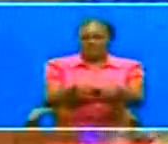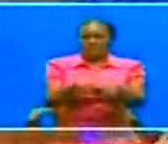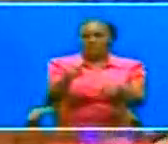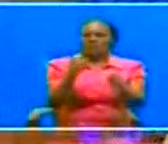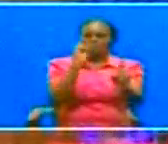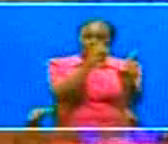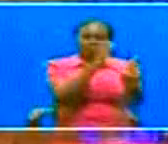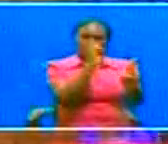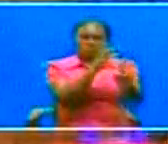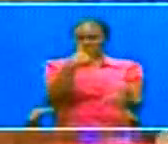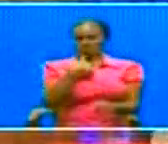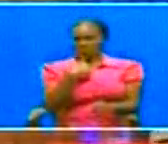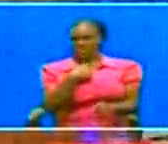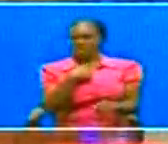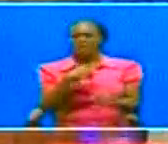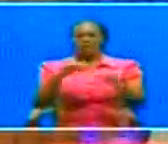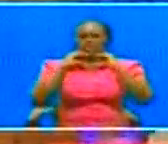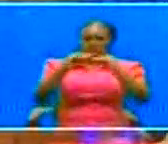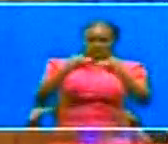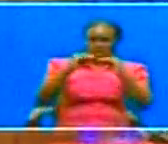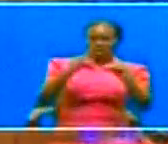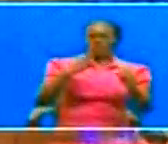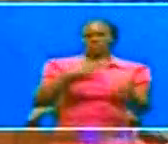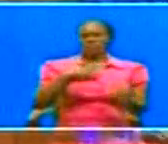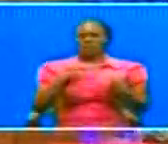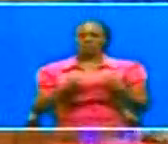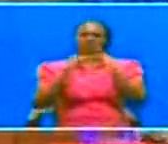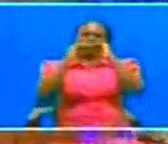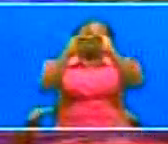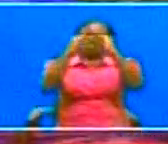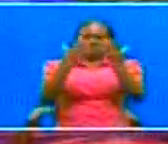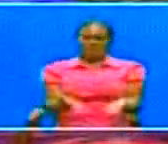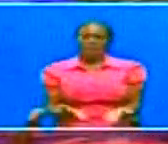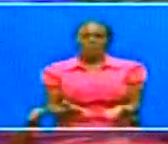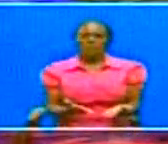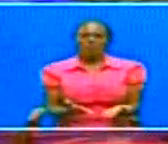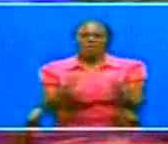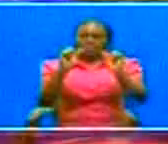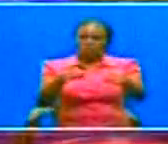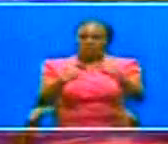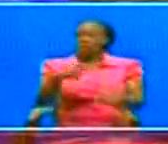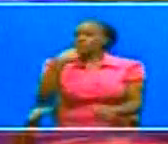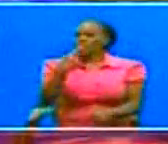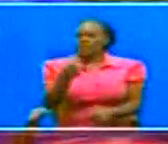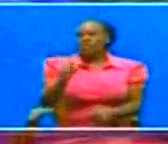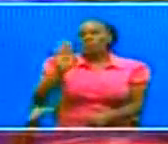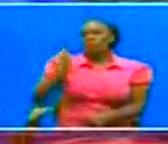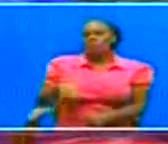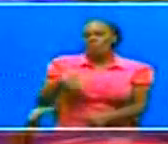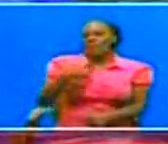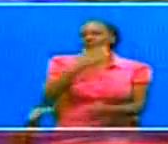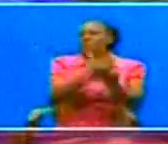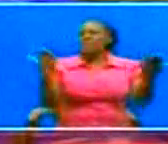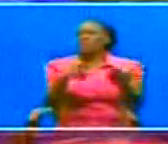and kind of took me through to where I am today. Did they say you had the potential? Did they say, you know, this woman has